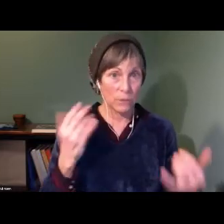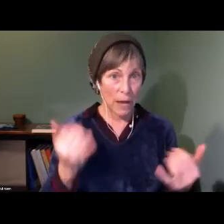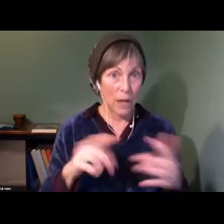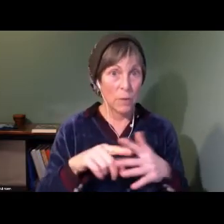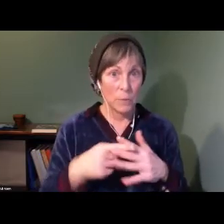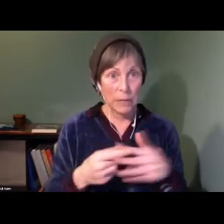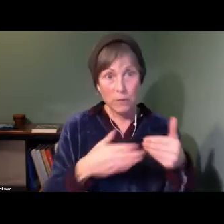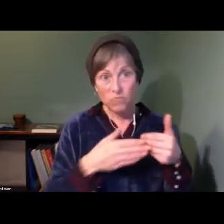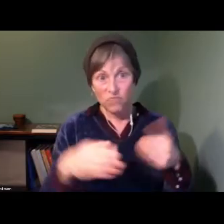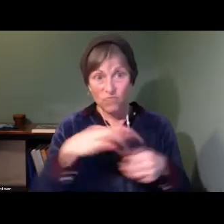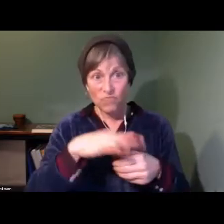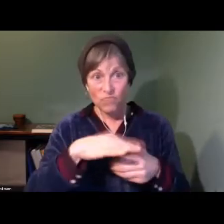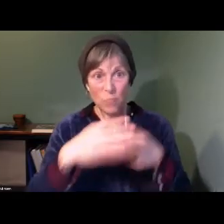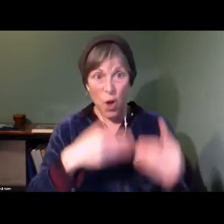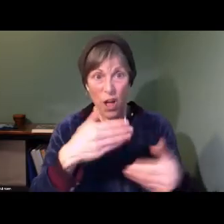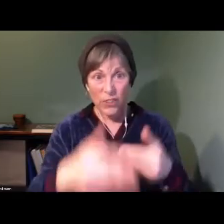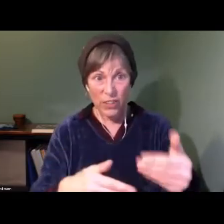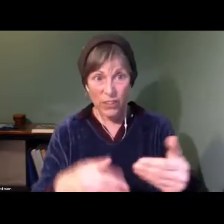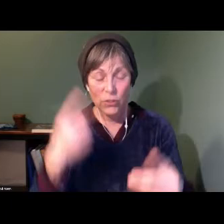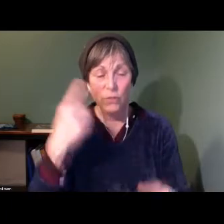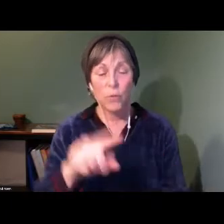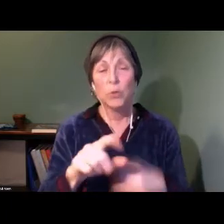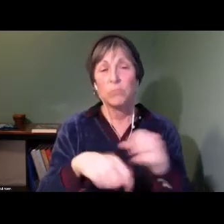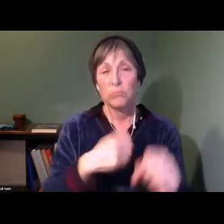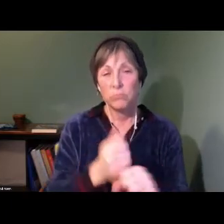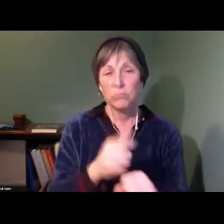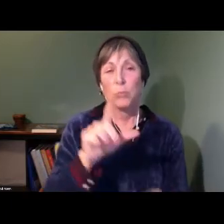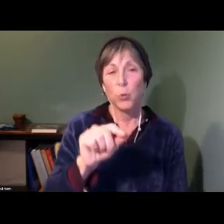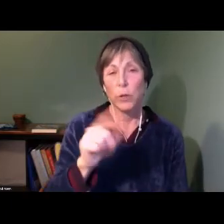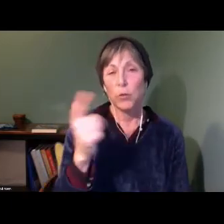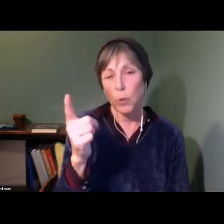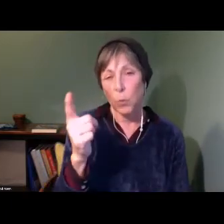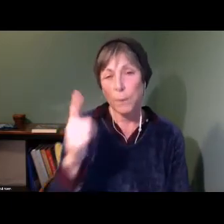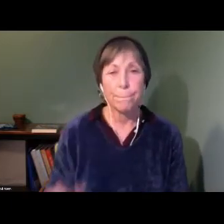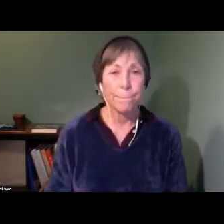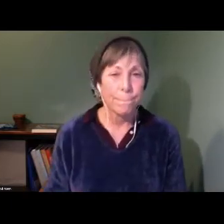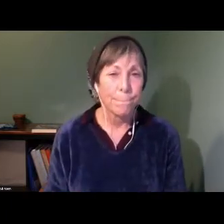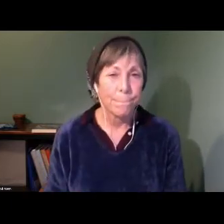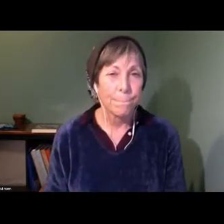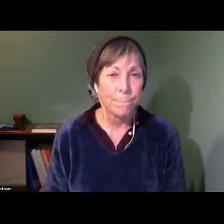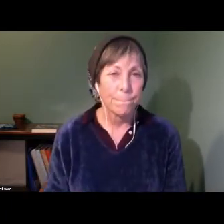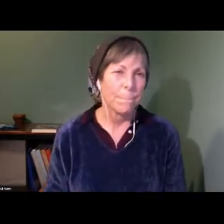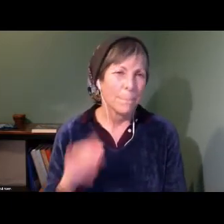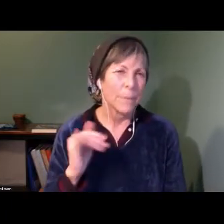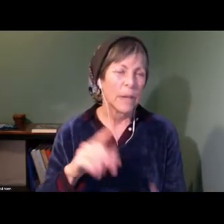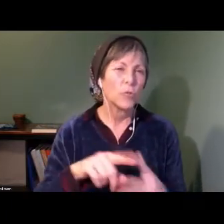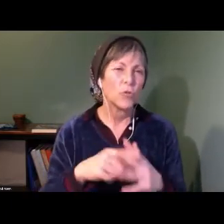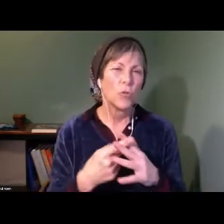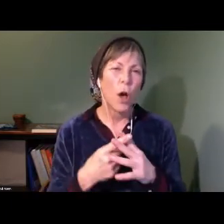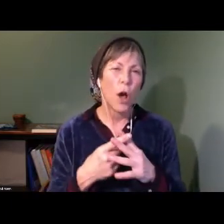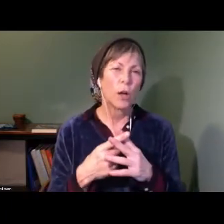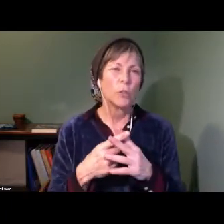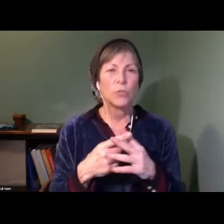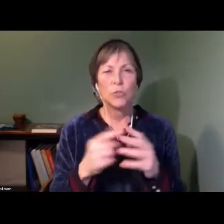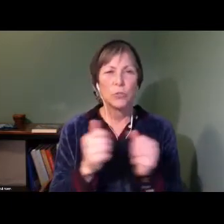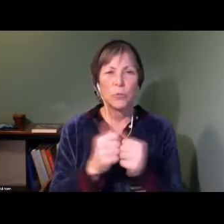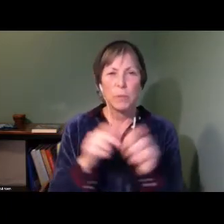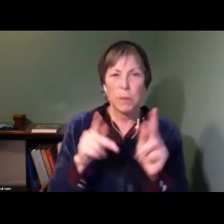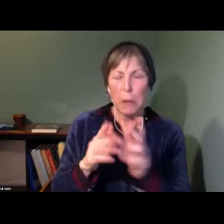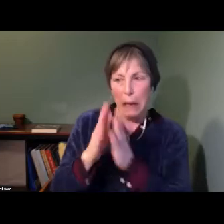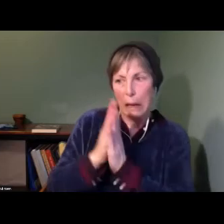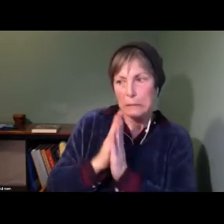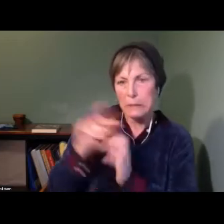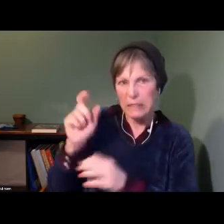-election audit process for the 2021 elections and that is starting with some requests for documents from